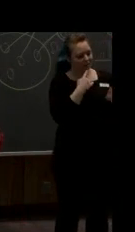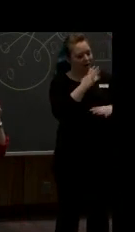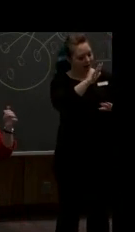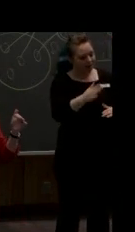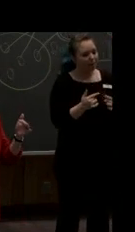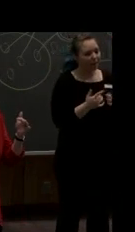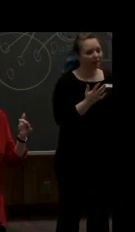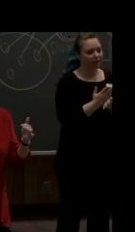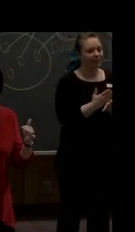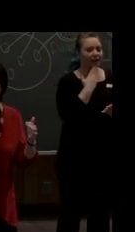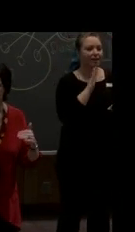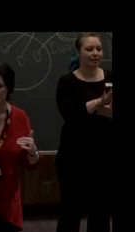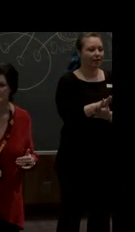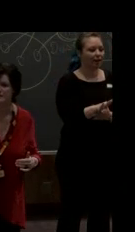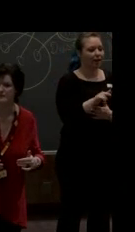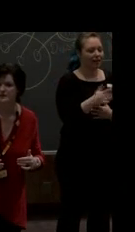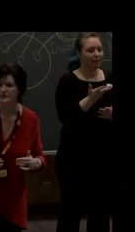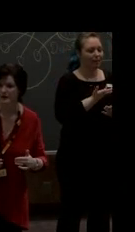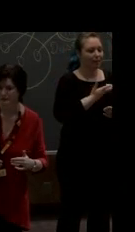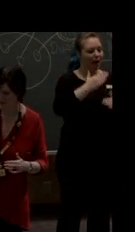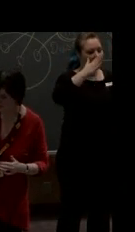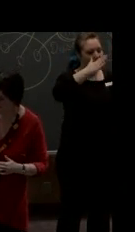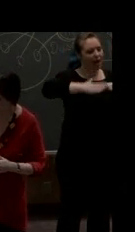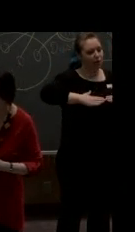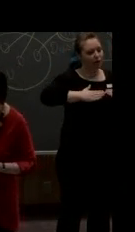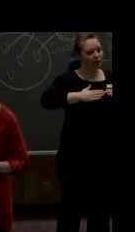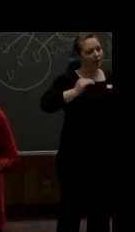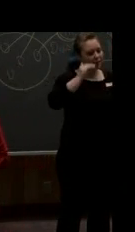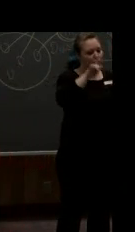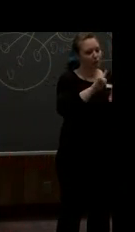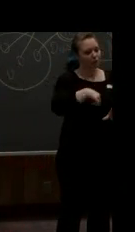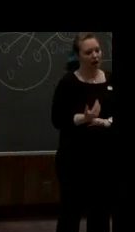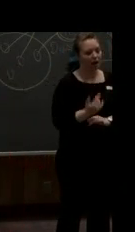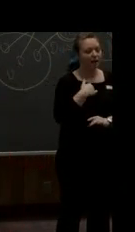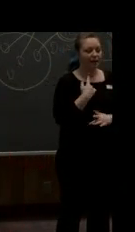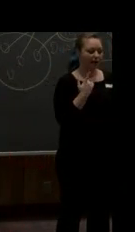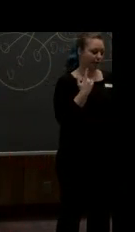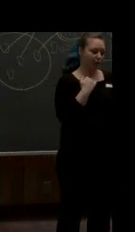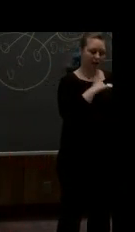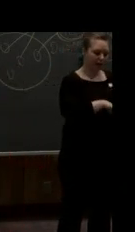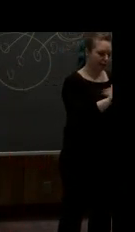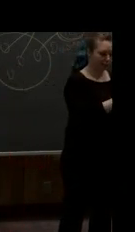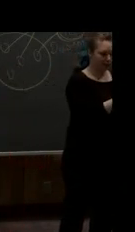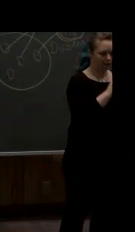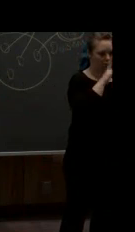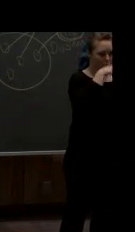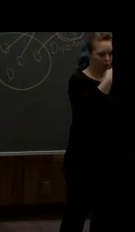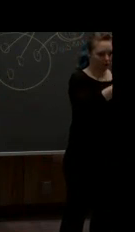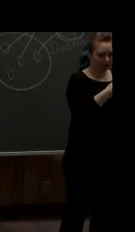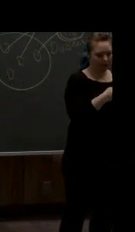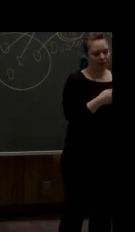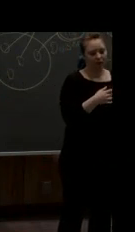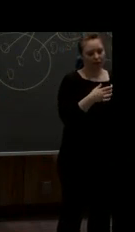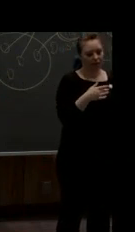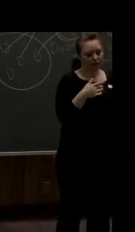think characterizes very well the low hierarchy. I went into a headquarters of a very big, well-esteemed Danish